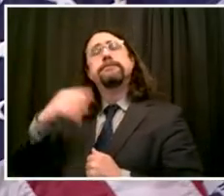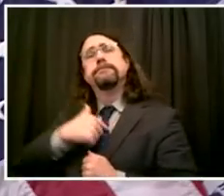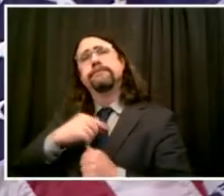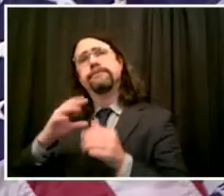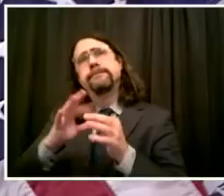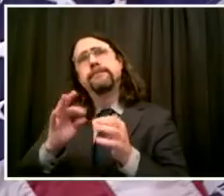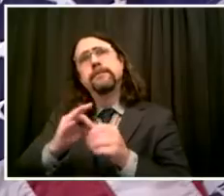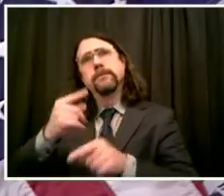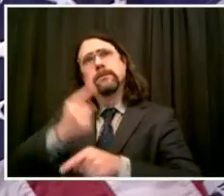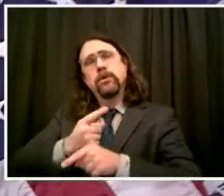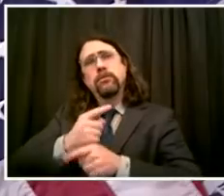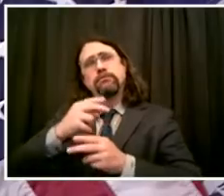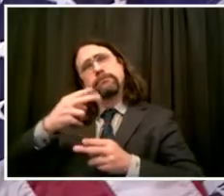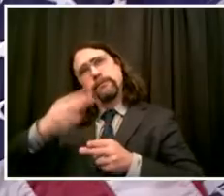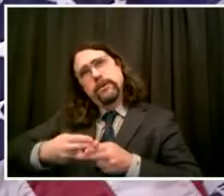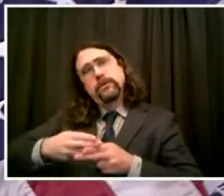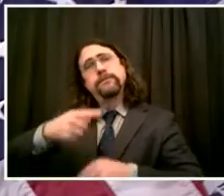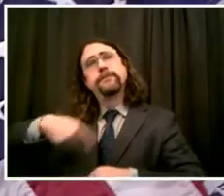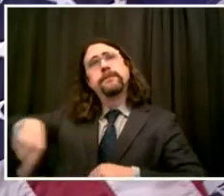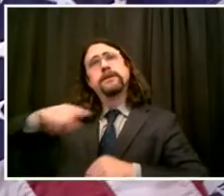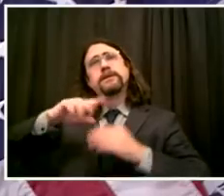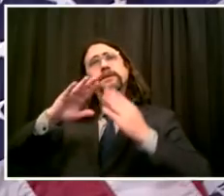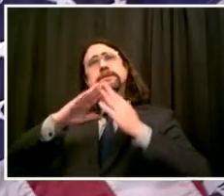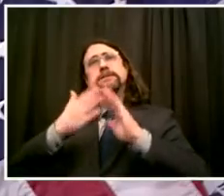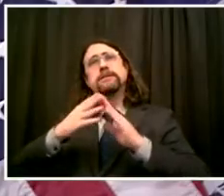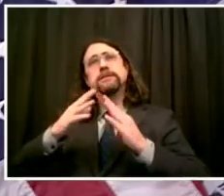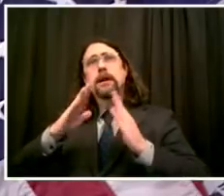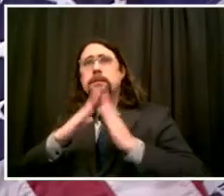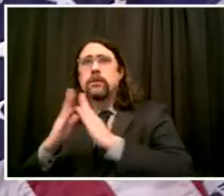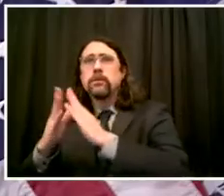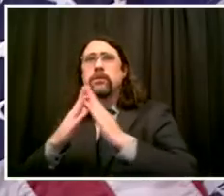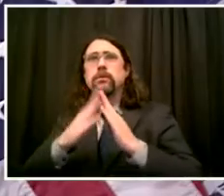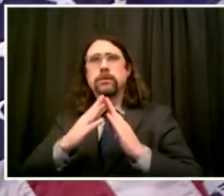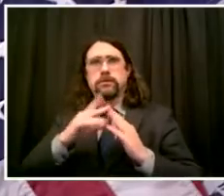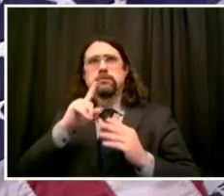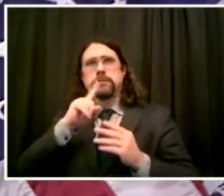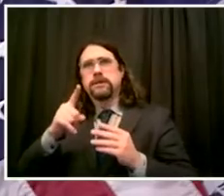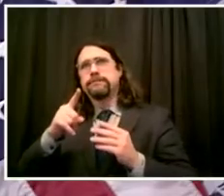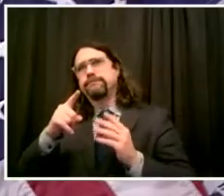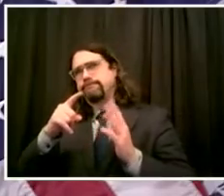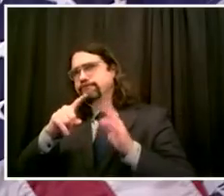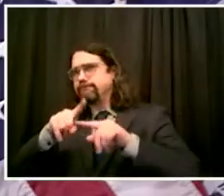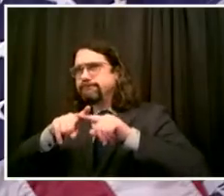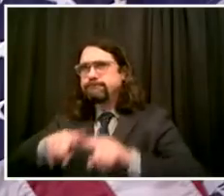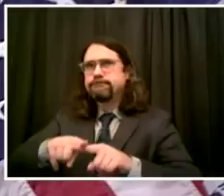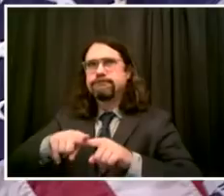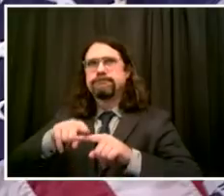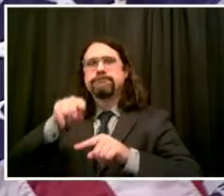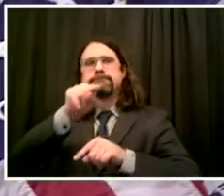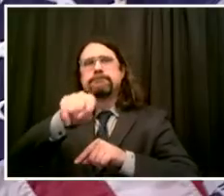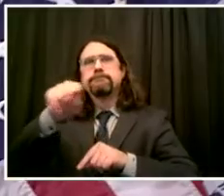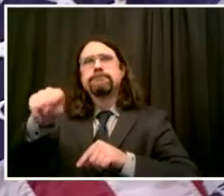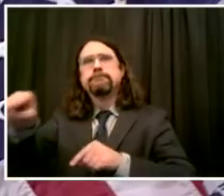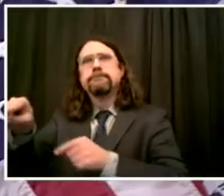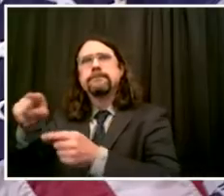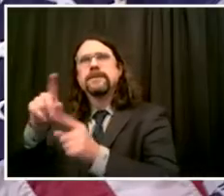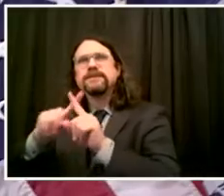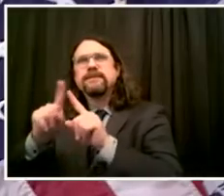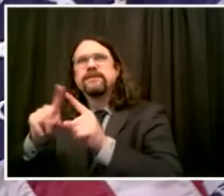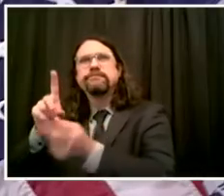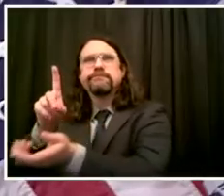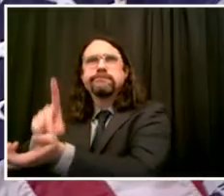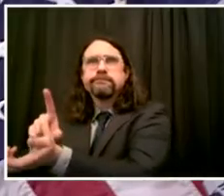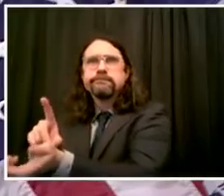Now, community clinics, think about what they mean to so many people. There's a place that people turn for health